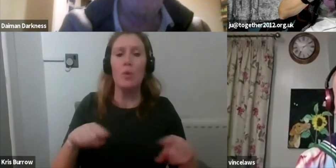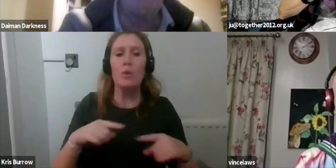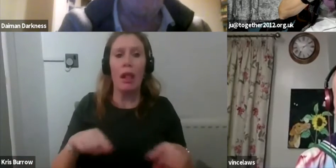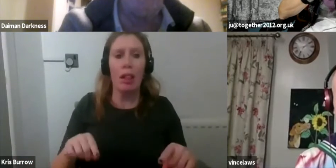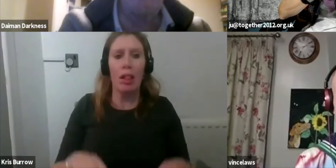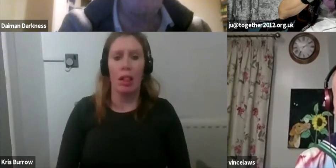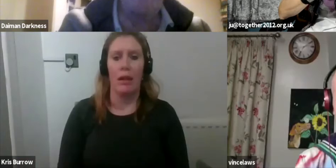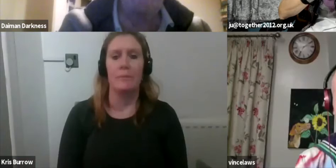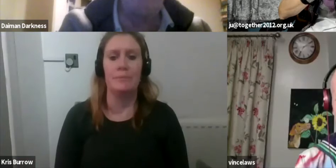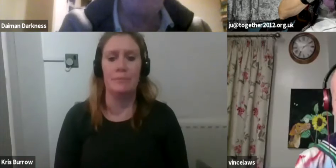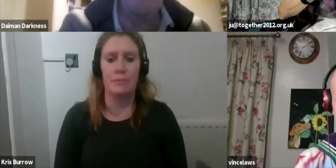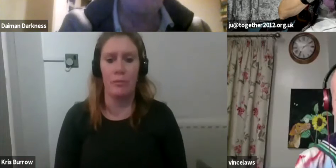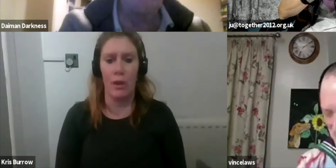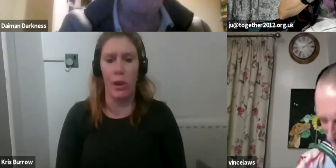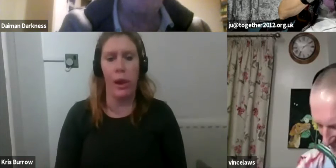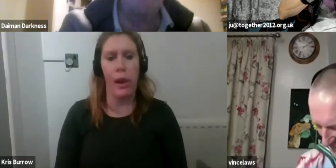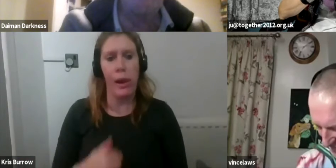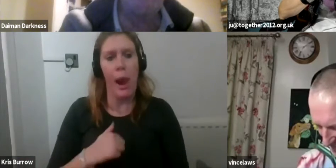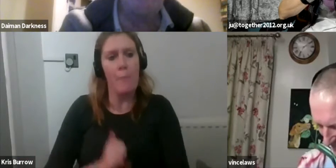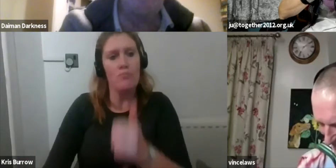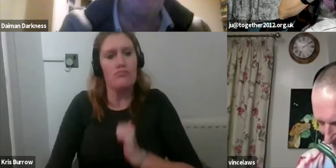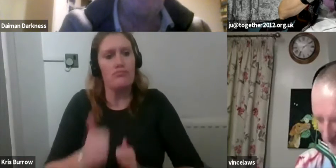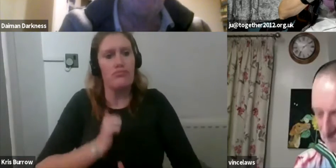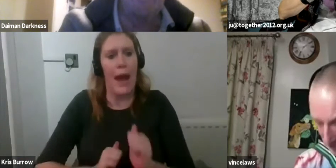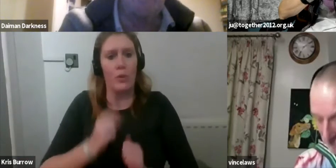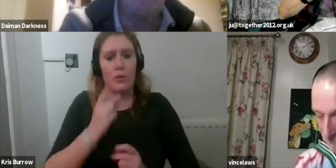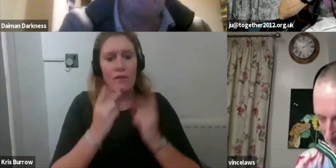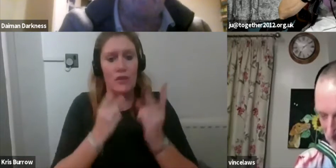quite proud of the song.